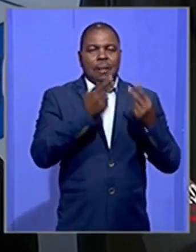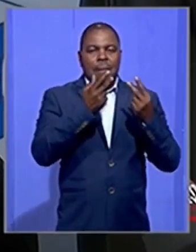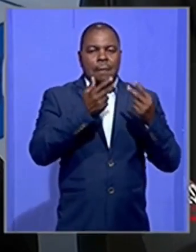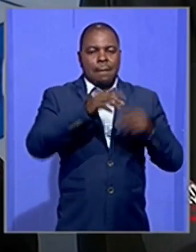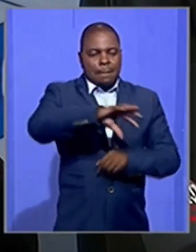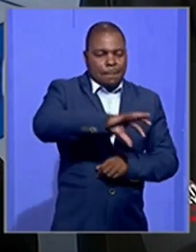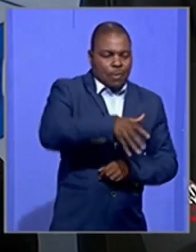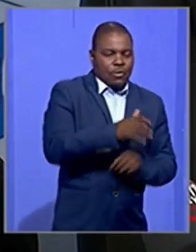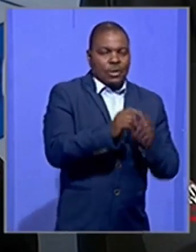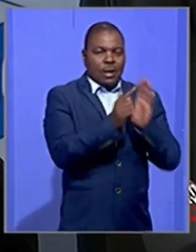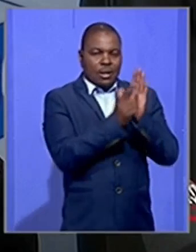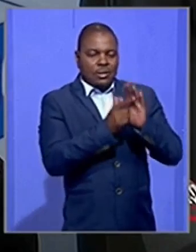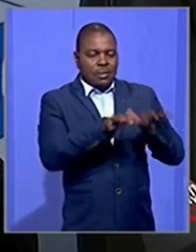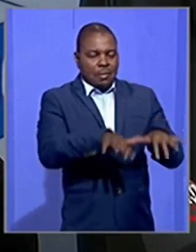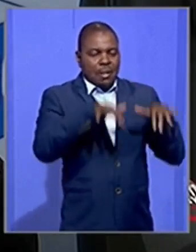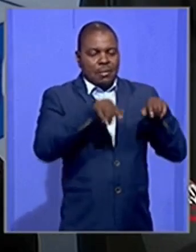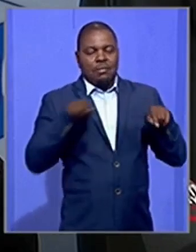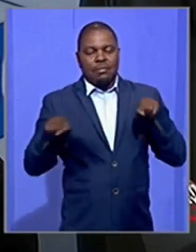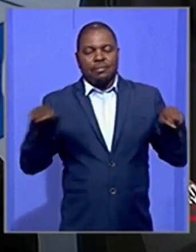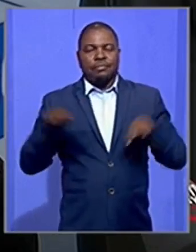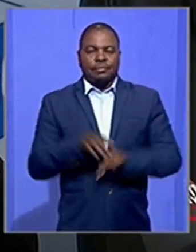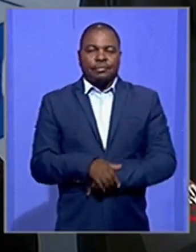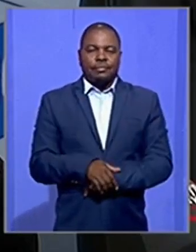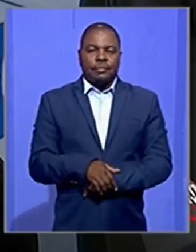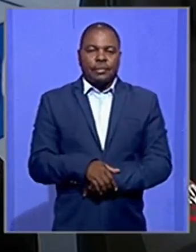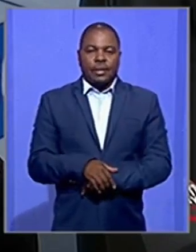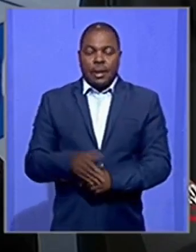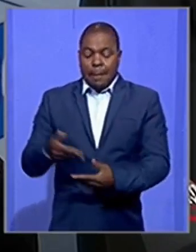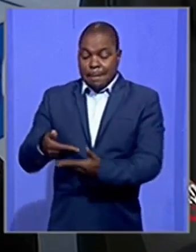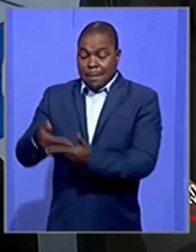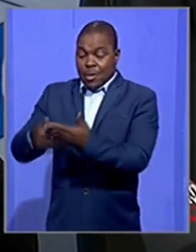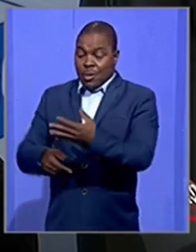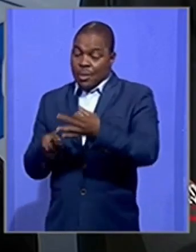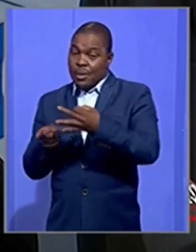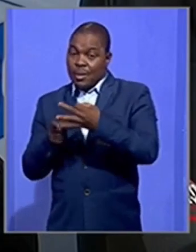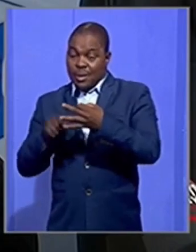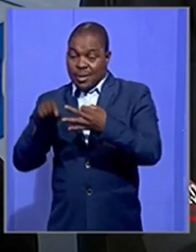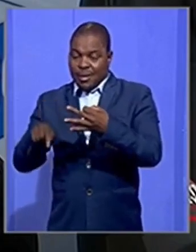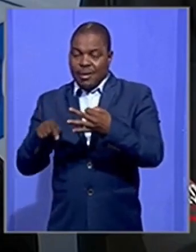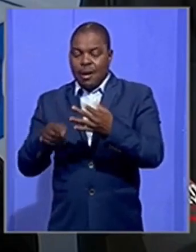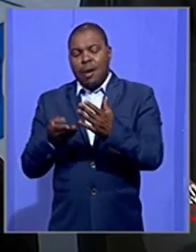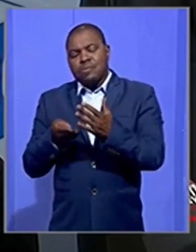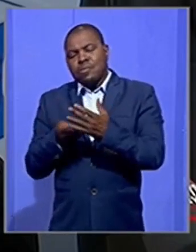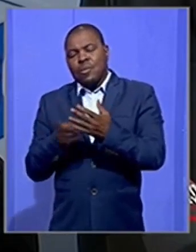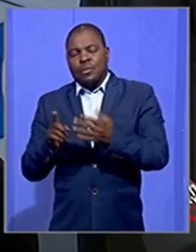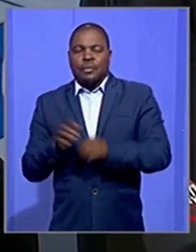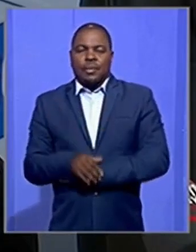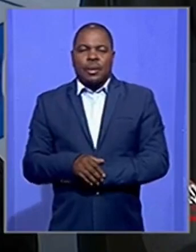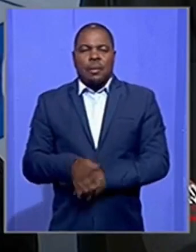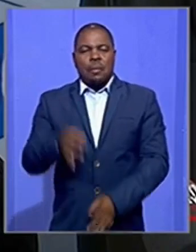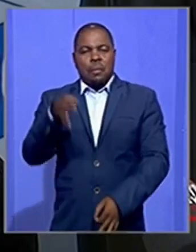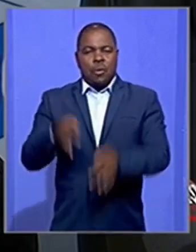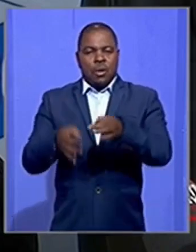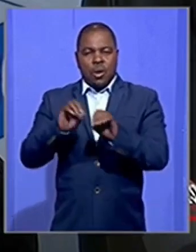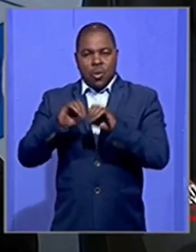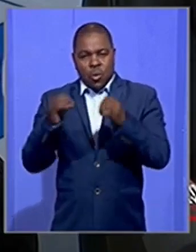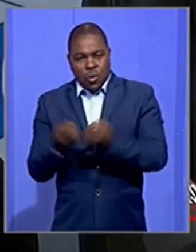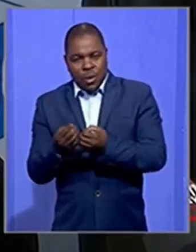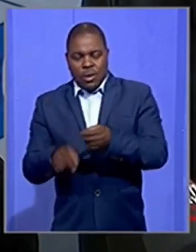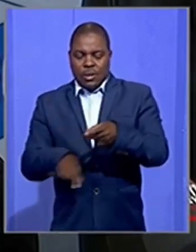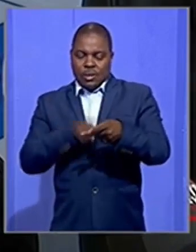provincial legislature. On that ballot, it will contain political parties as